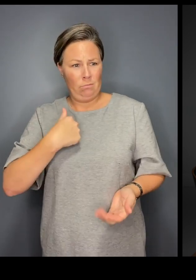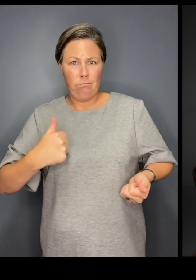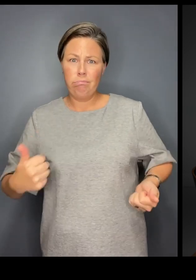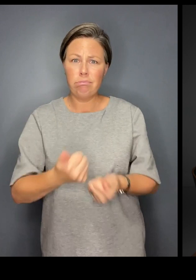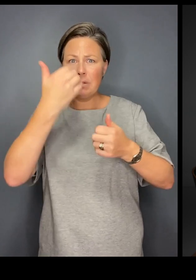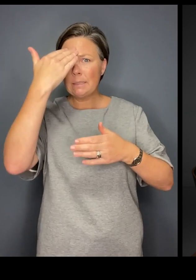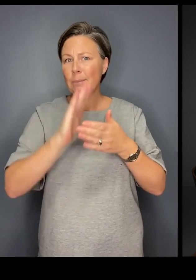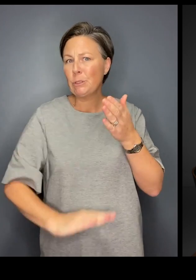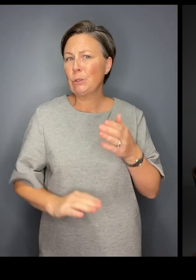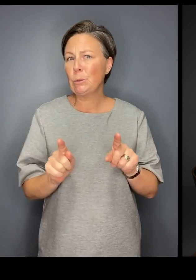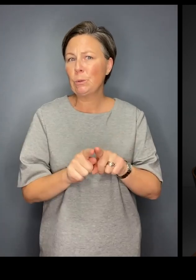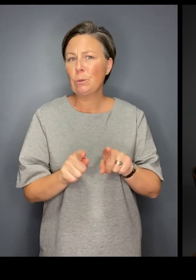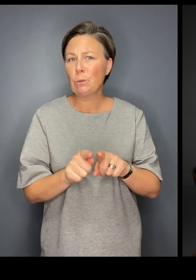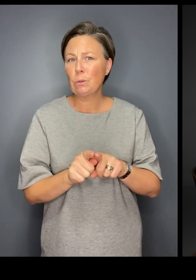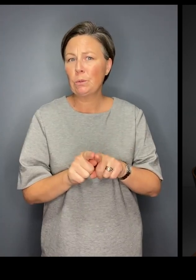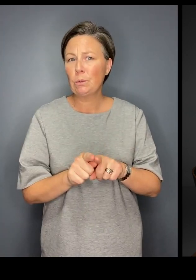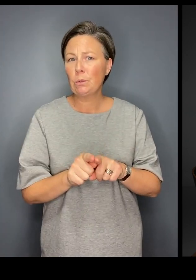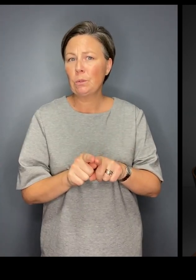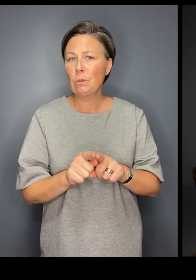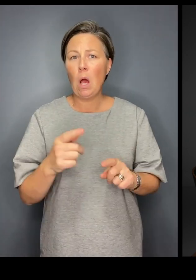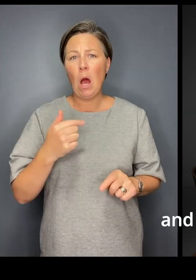volunteering our time,